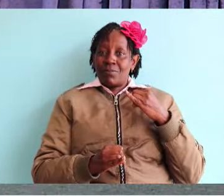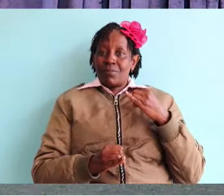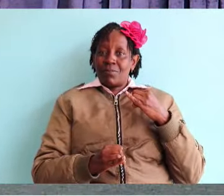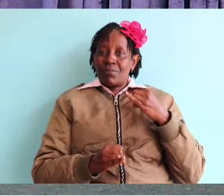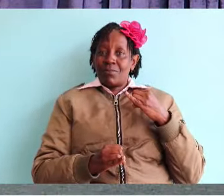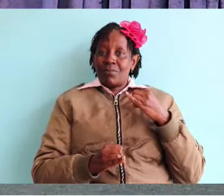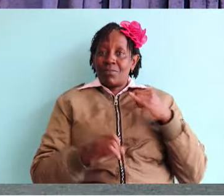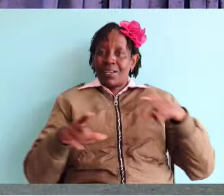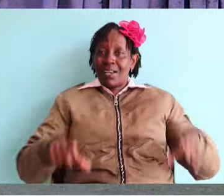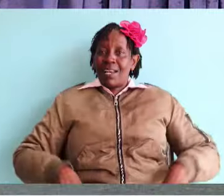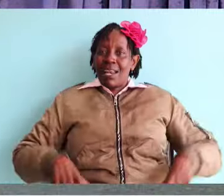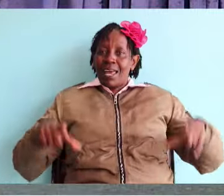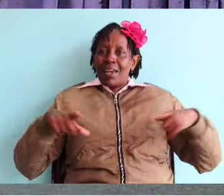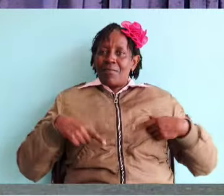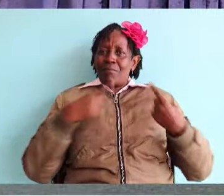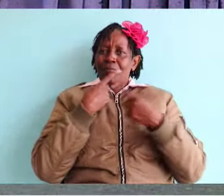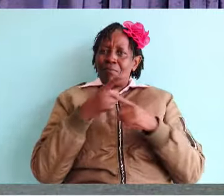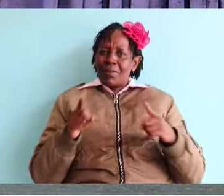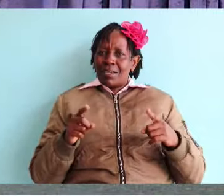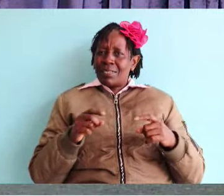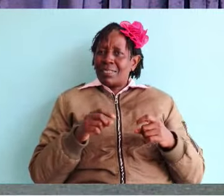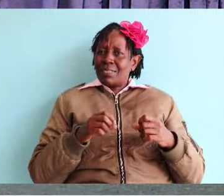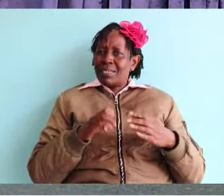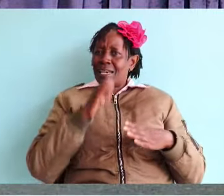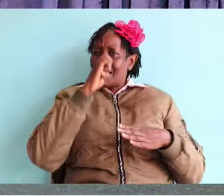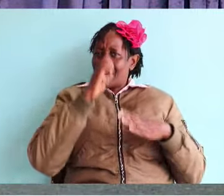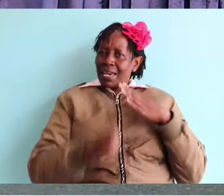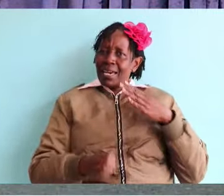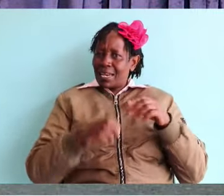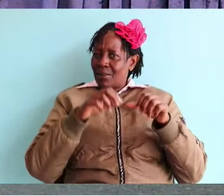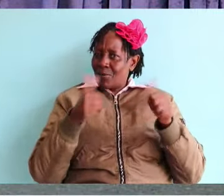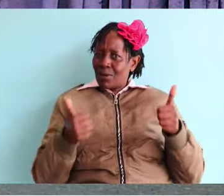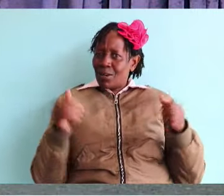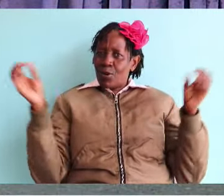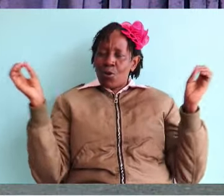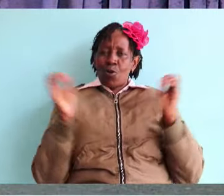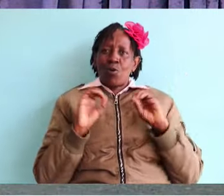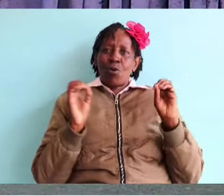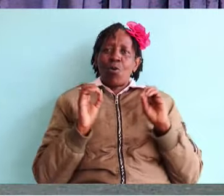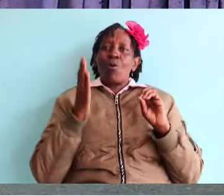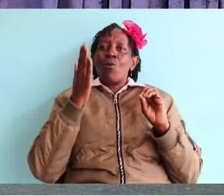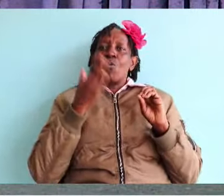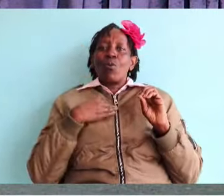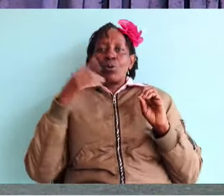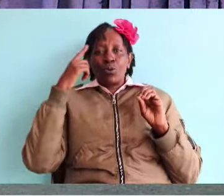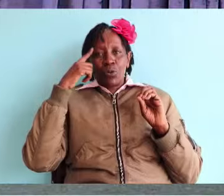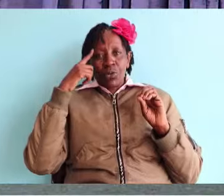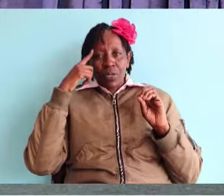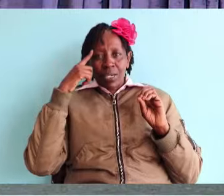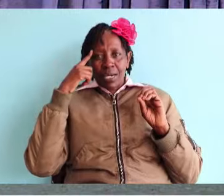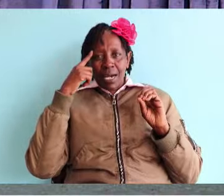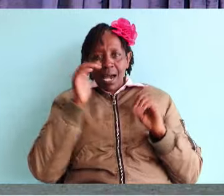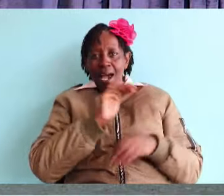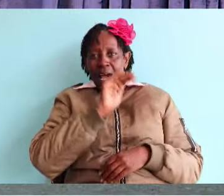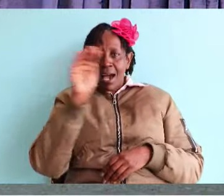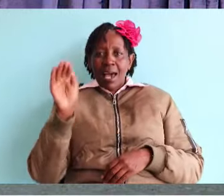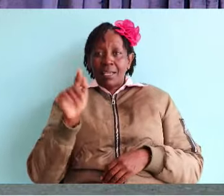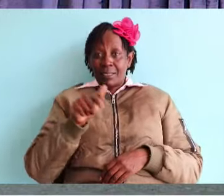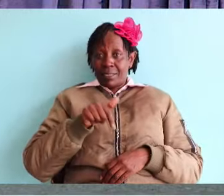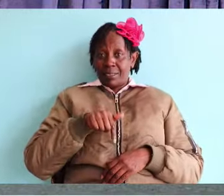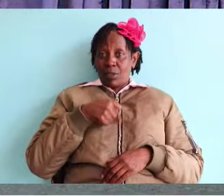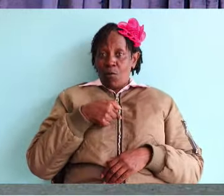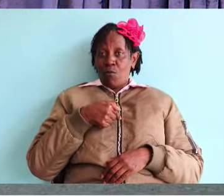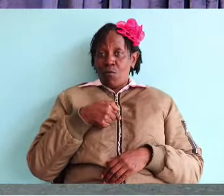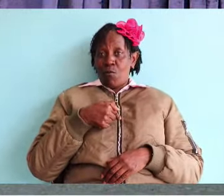unfortunately, it doesn't end well. And that is what we want to look at and ask ourselves, what can we